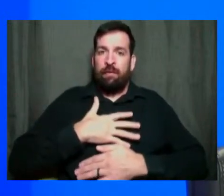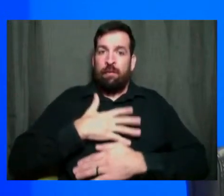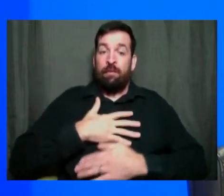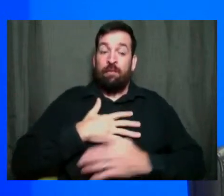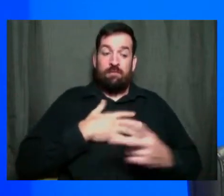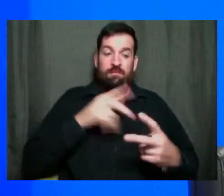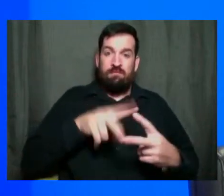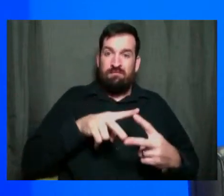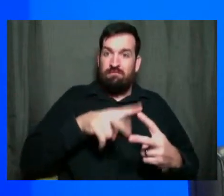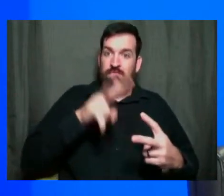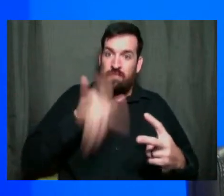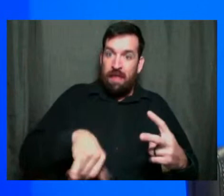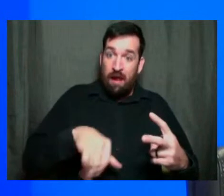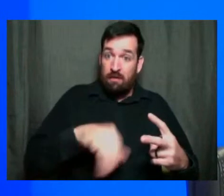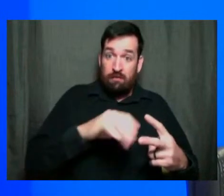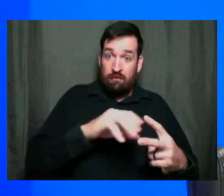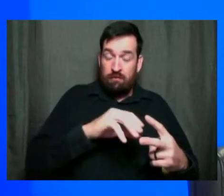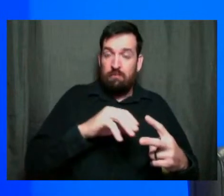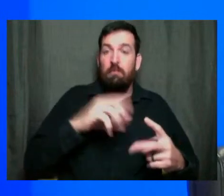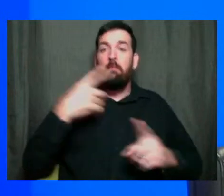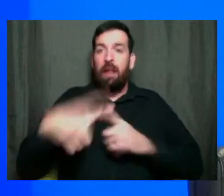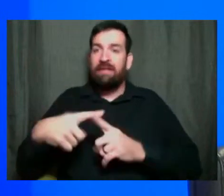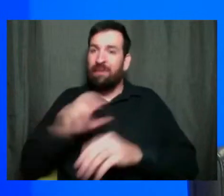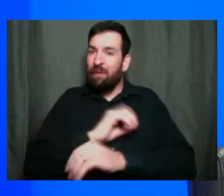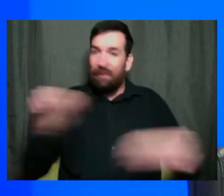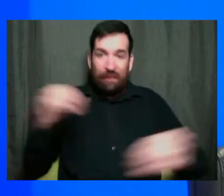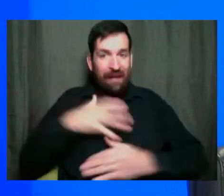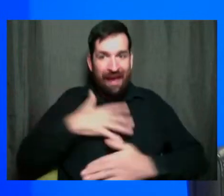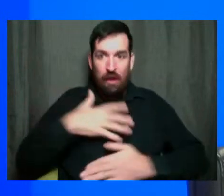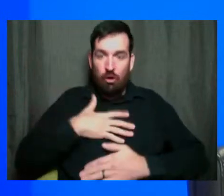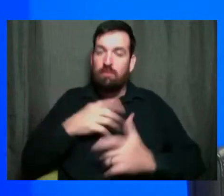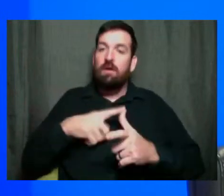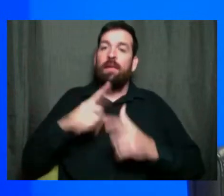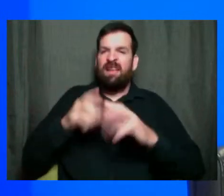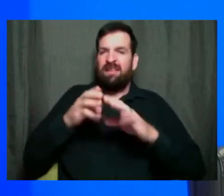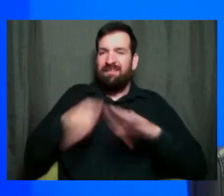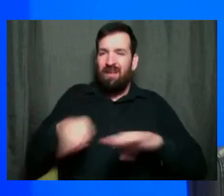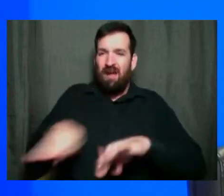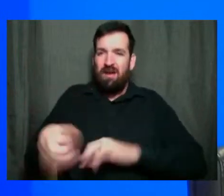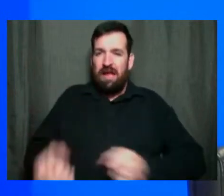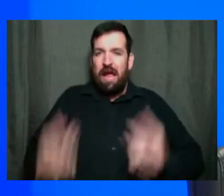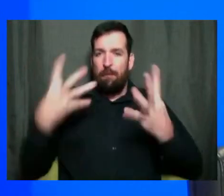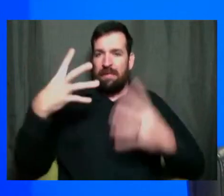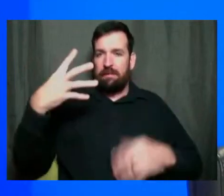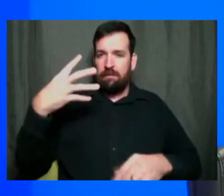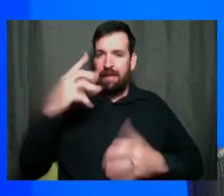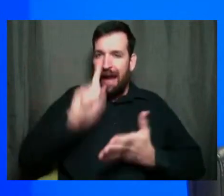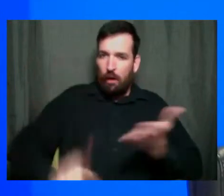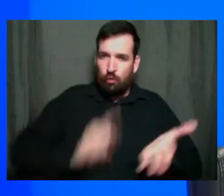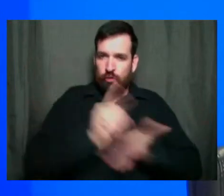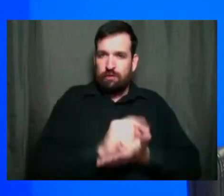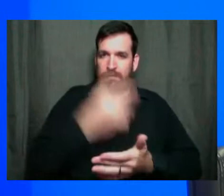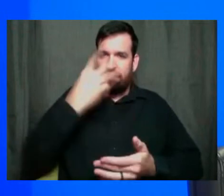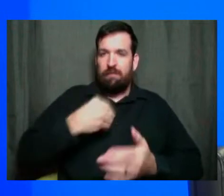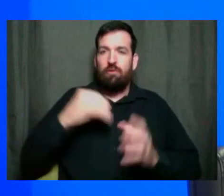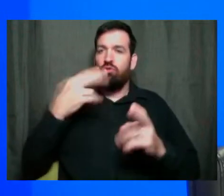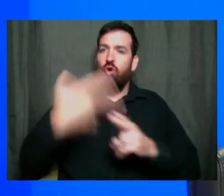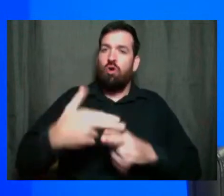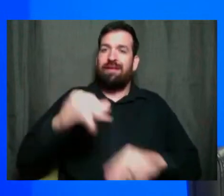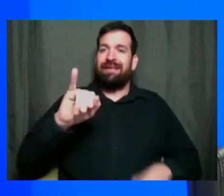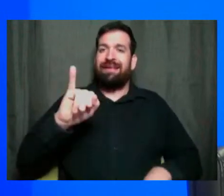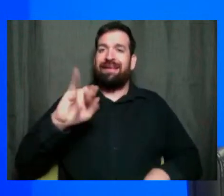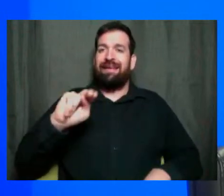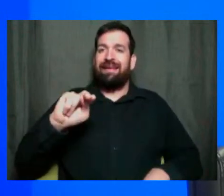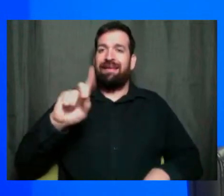and no airflow together, and then we divide that by how many hours of sleep, and that's this index, as you'll quite often will hear. Many patients